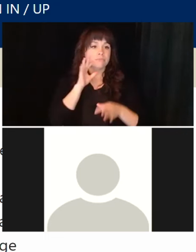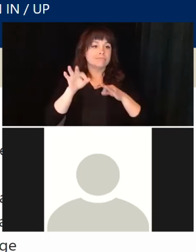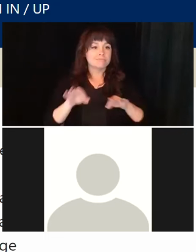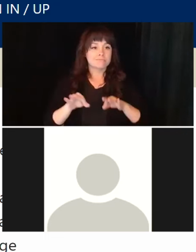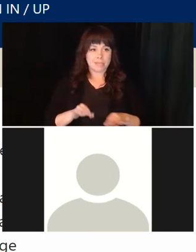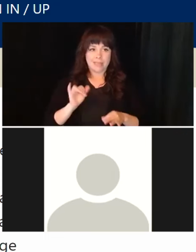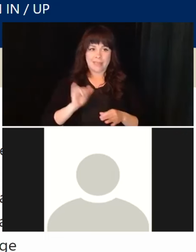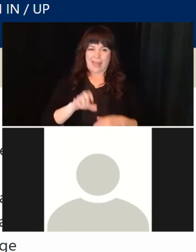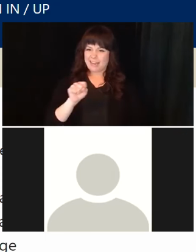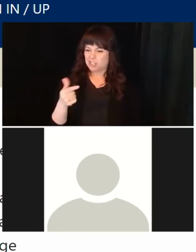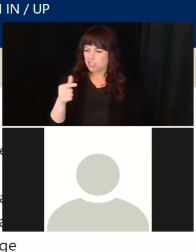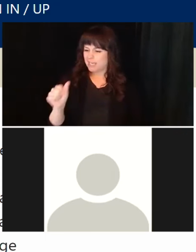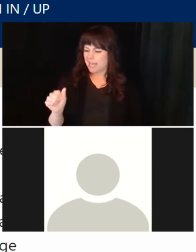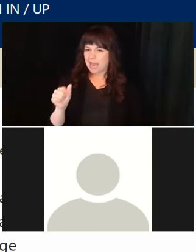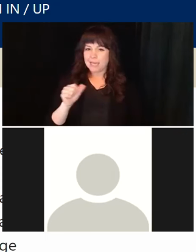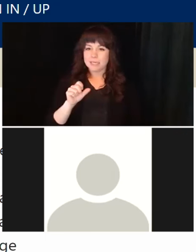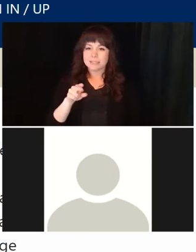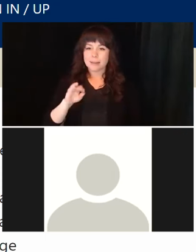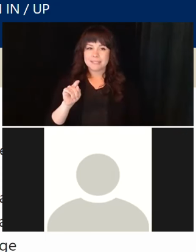again, for this year, it's